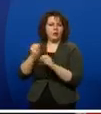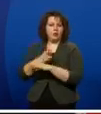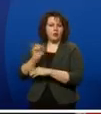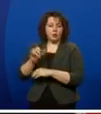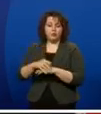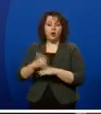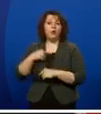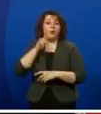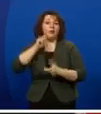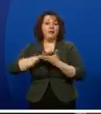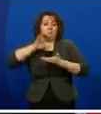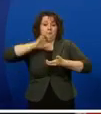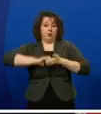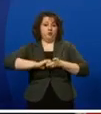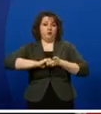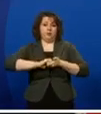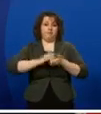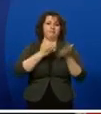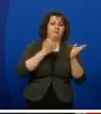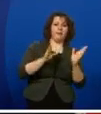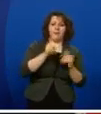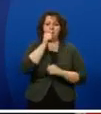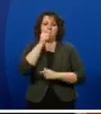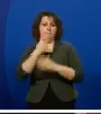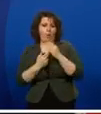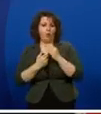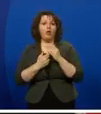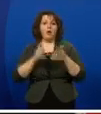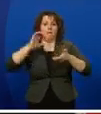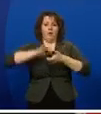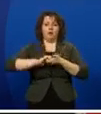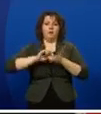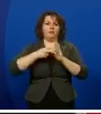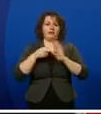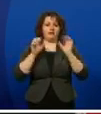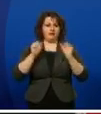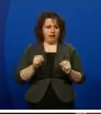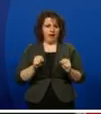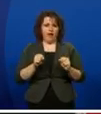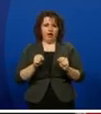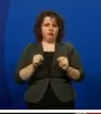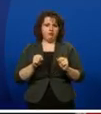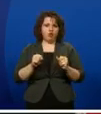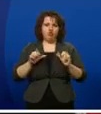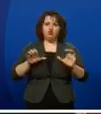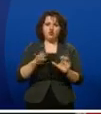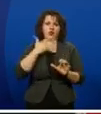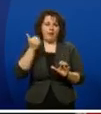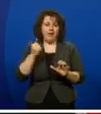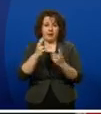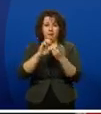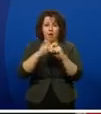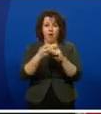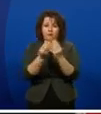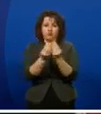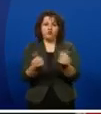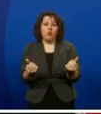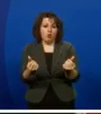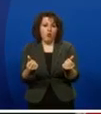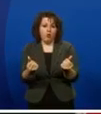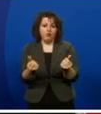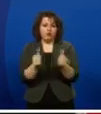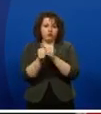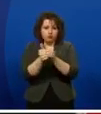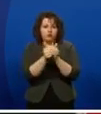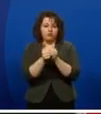private, partnerships enabling groups to do what they do best, focusing on solving problems together in our